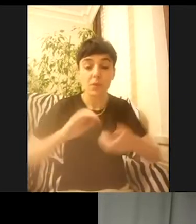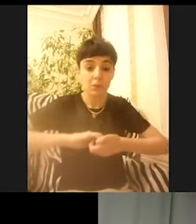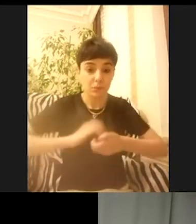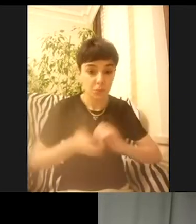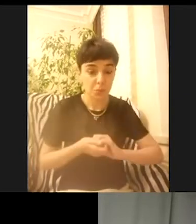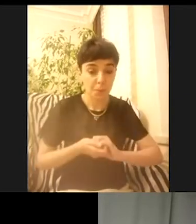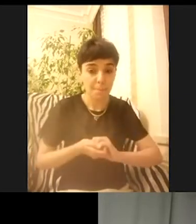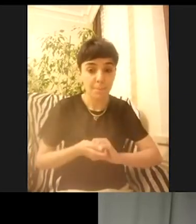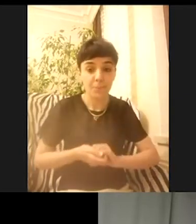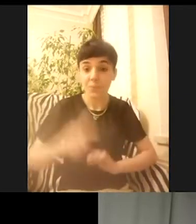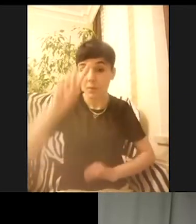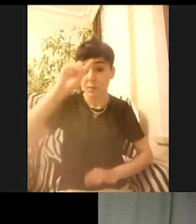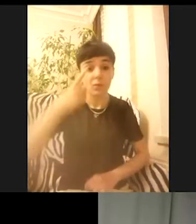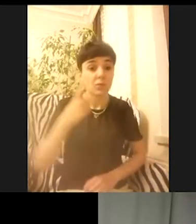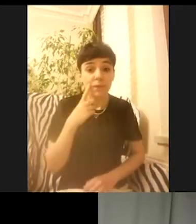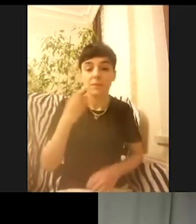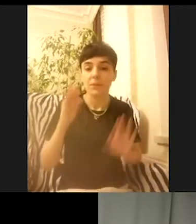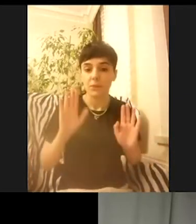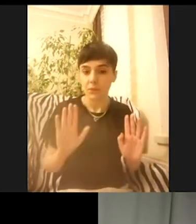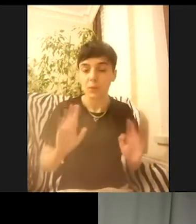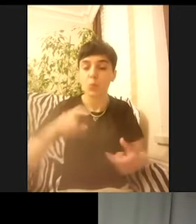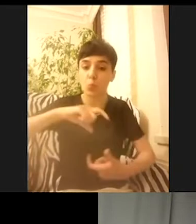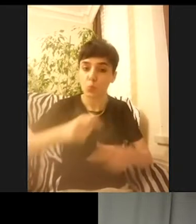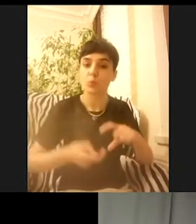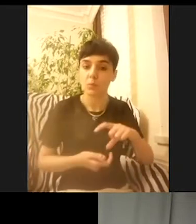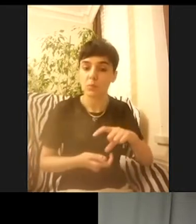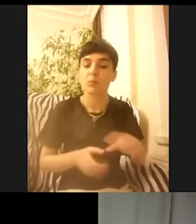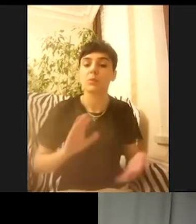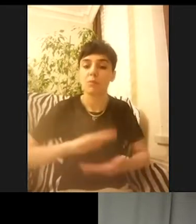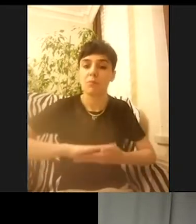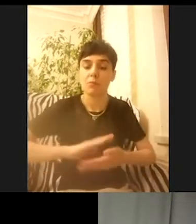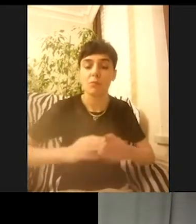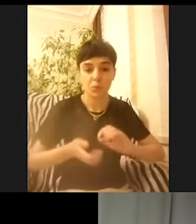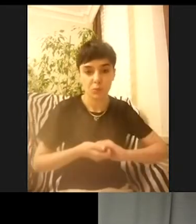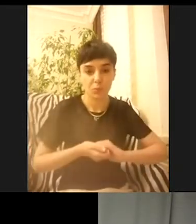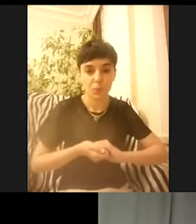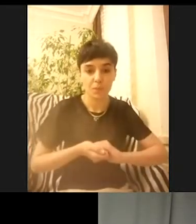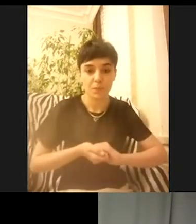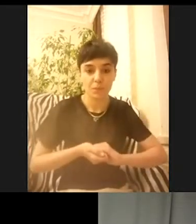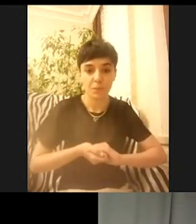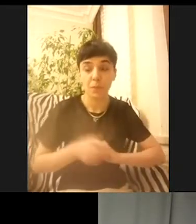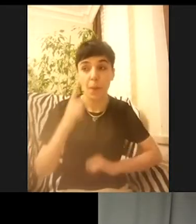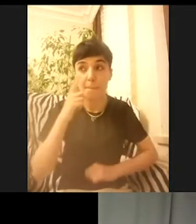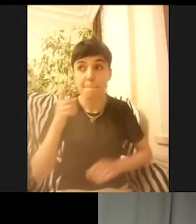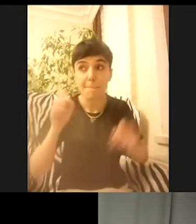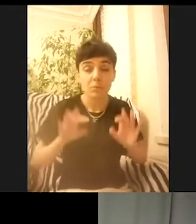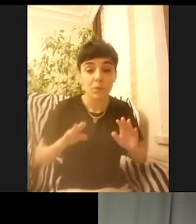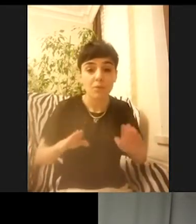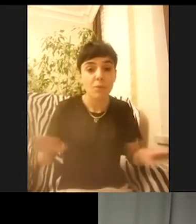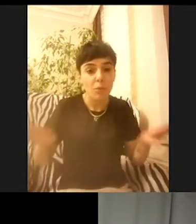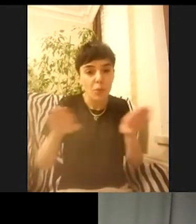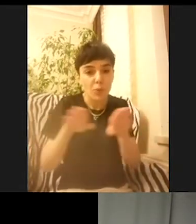solidarity means seeing your partner as an equal part and come to our football matches with your rainbow flag as well. I